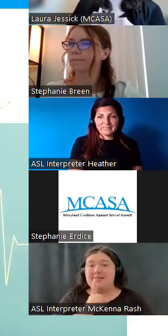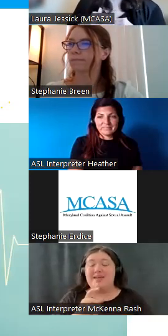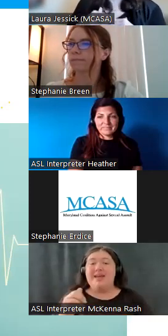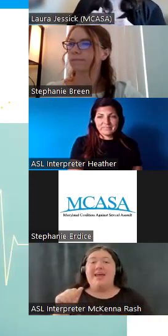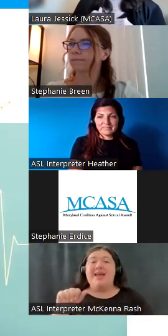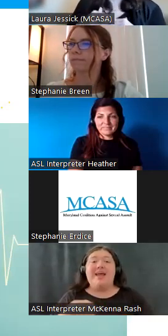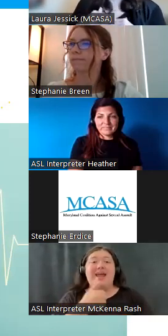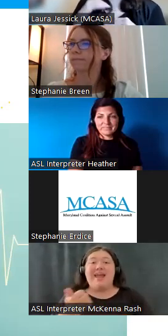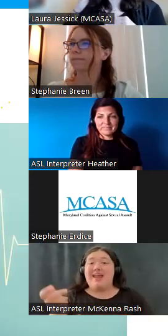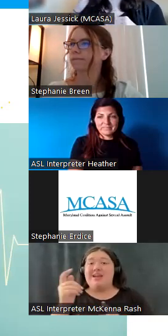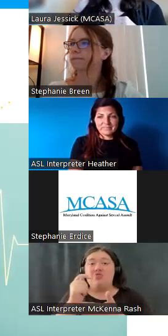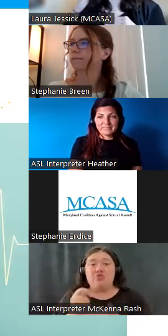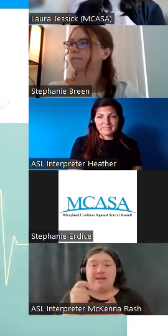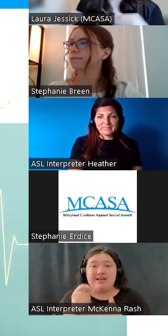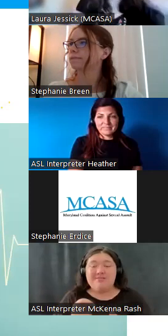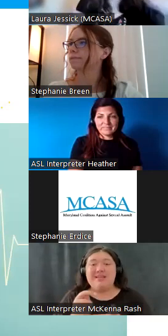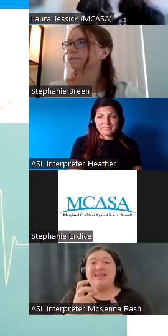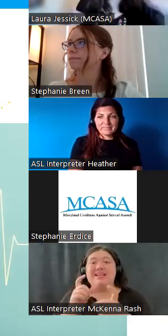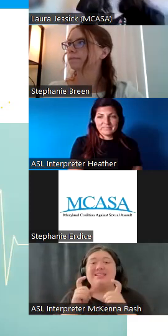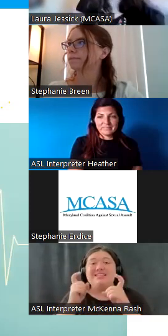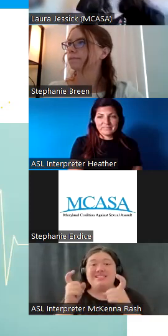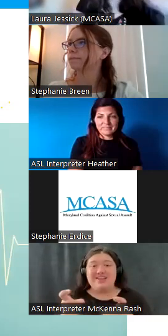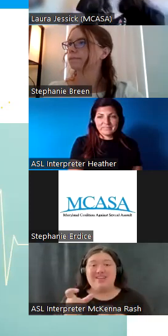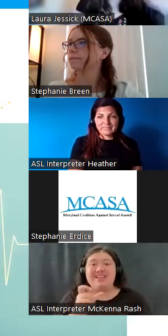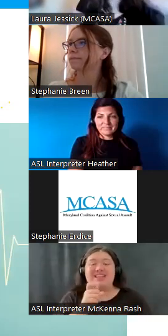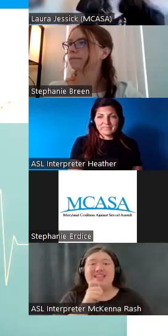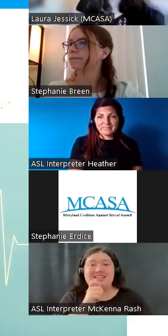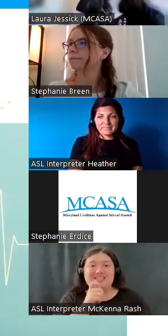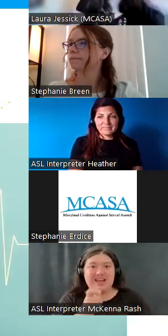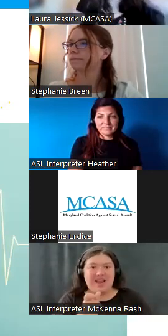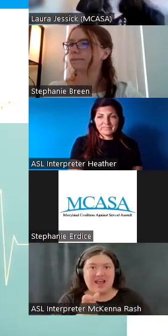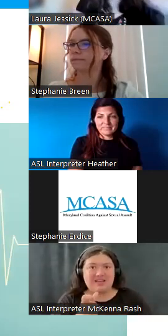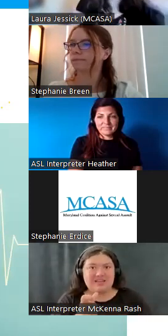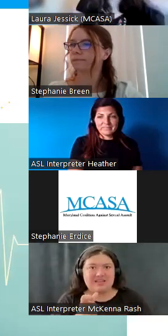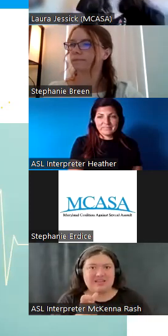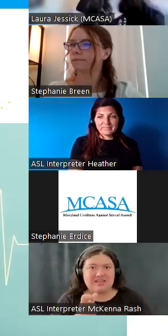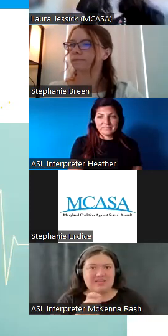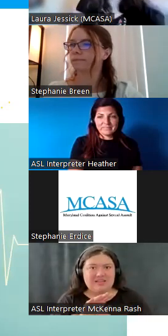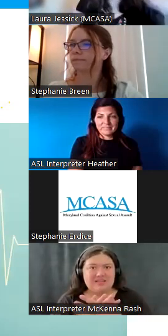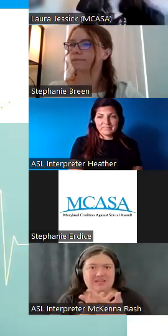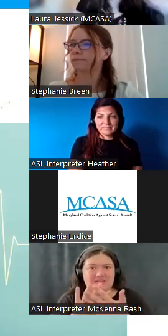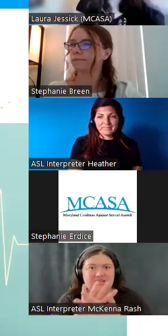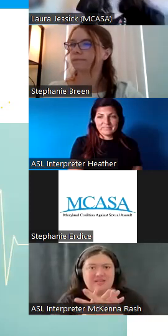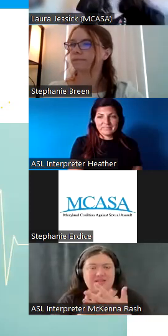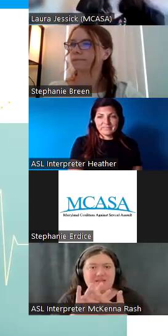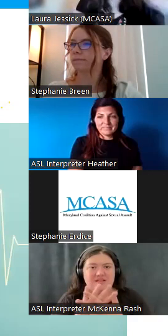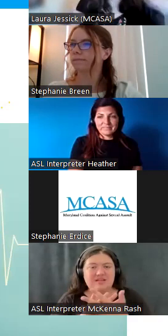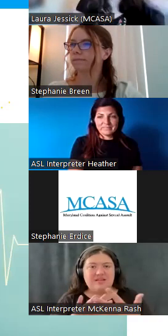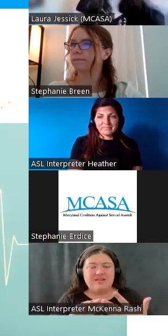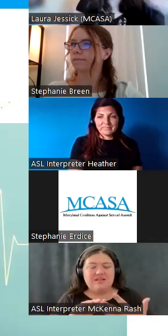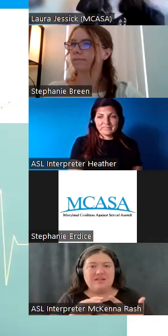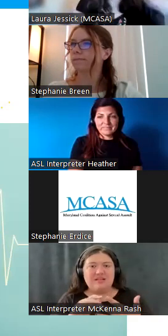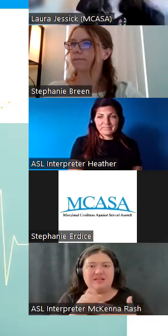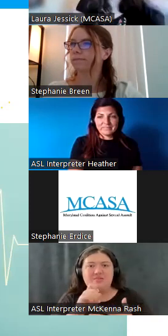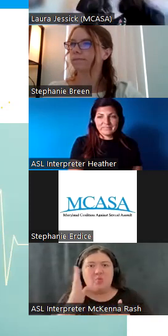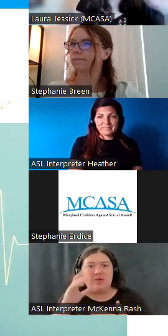is given that is not to the assault, not going to be free. So for example, if